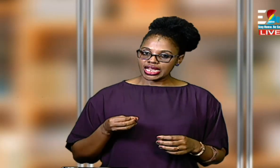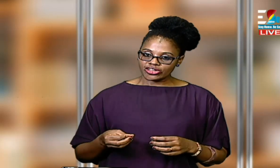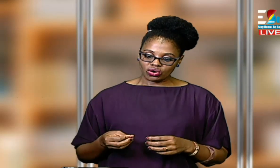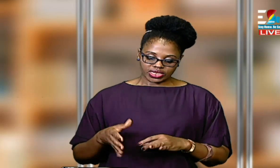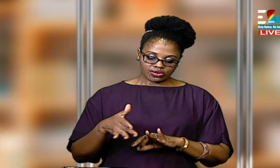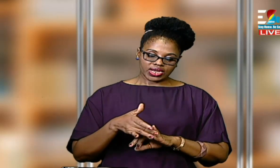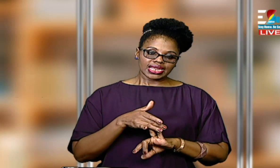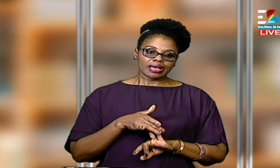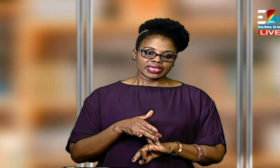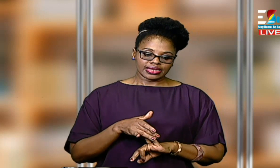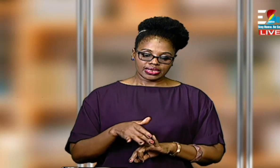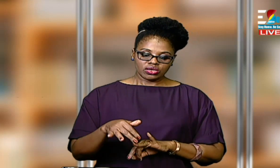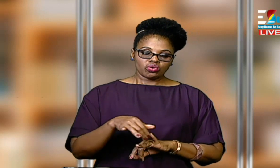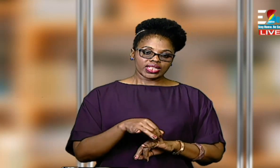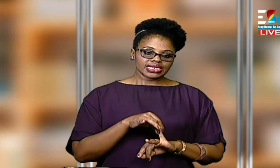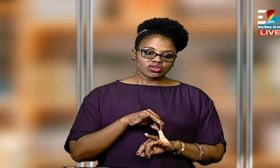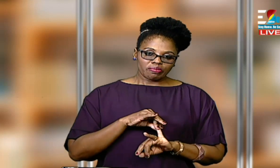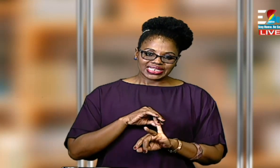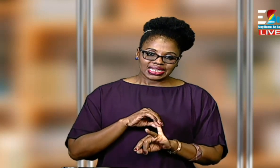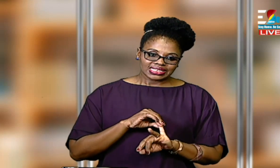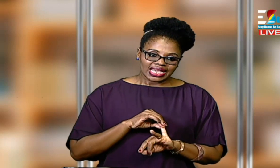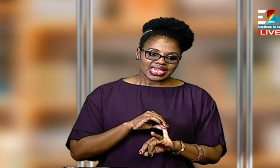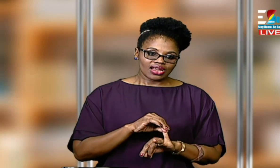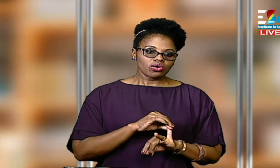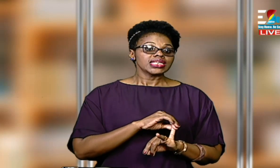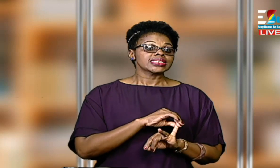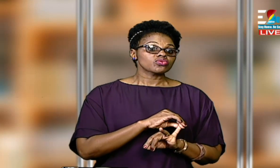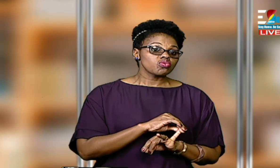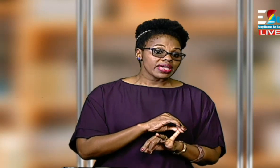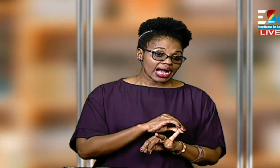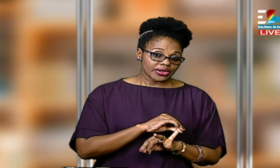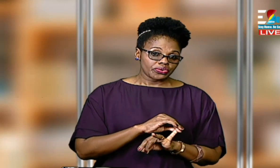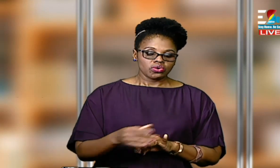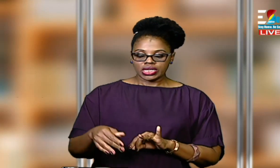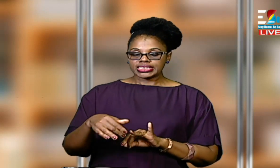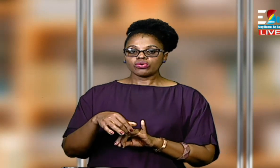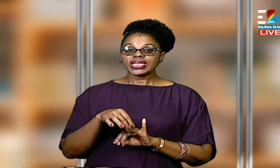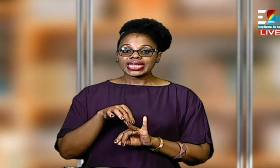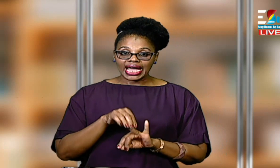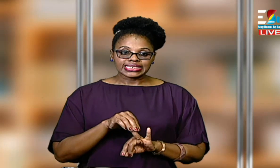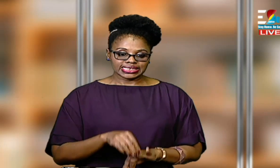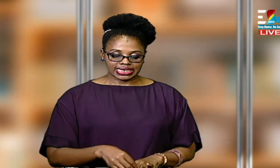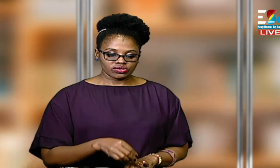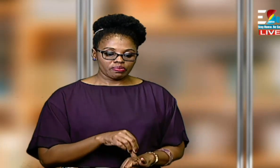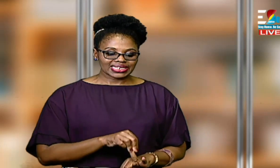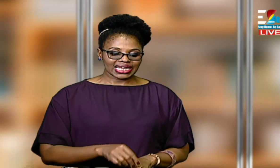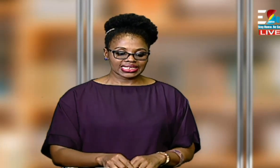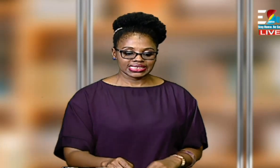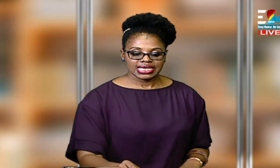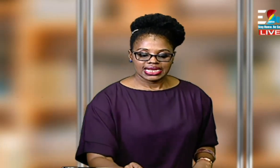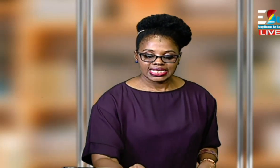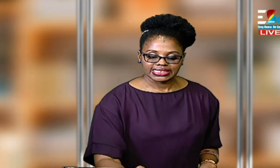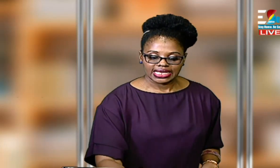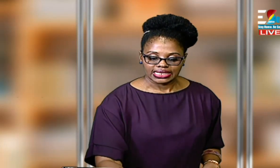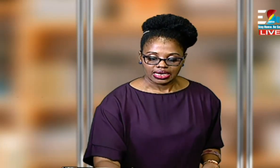leti tenhloko tehlukene kabili. Kuna letikhomba isikhathi sanyalo lesesikhulume ngato. Sekunanati ke letikhomba